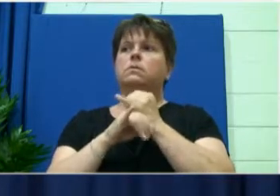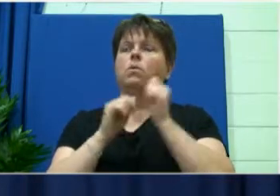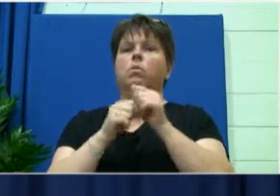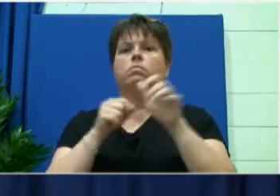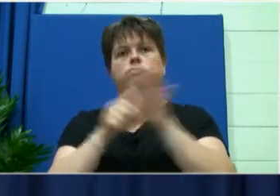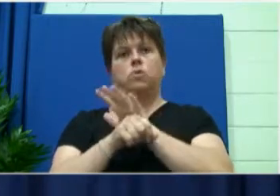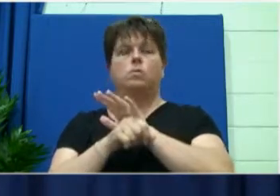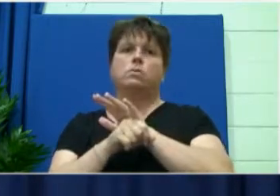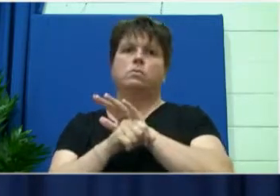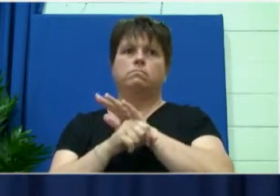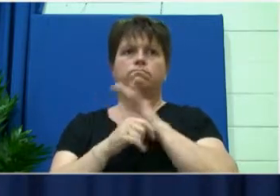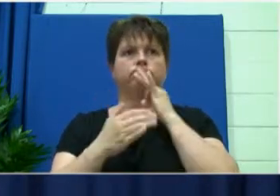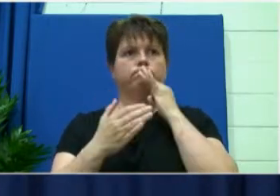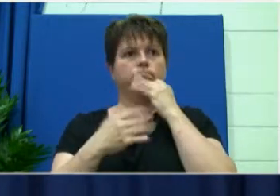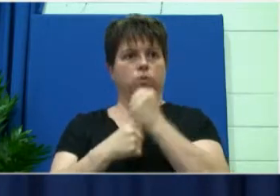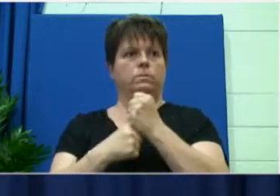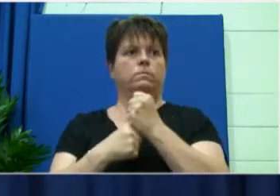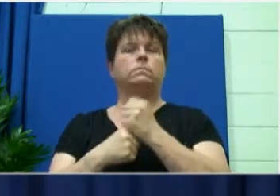total accountability.